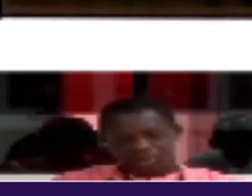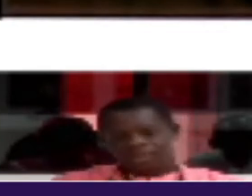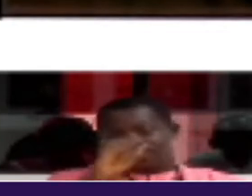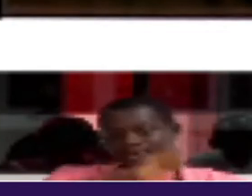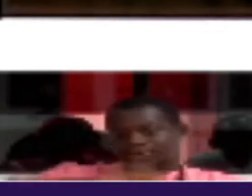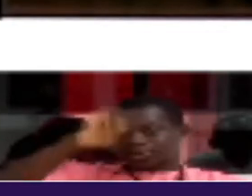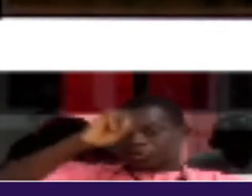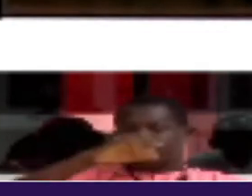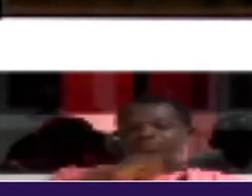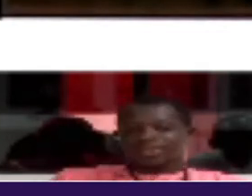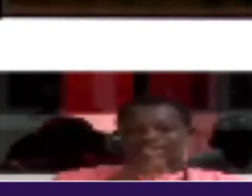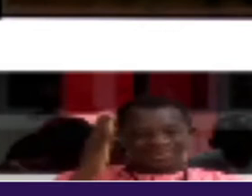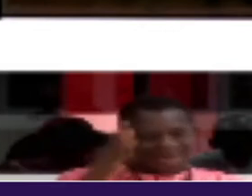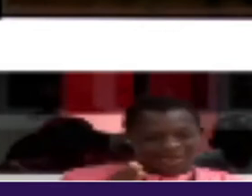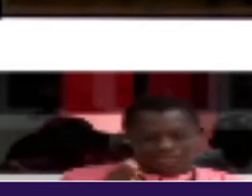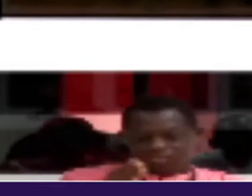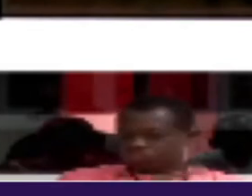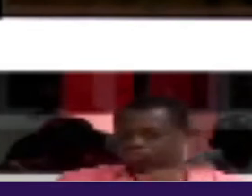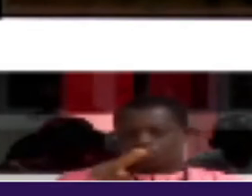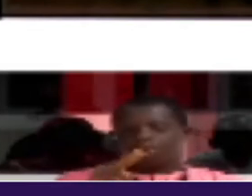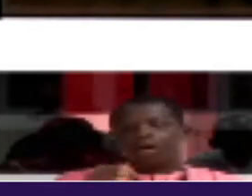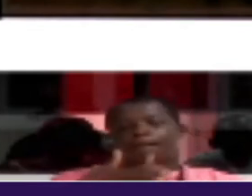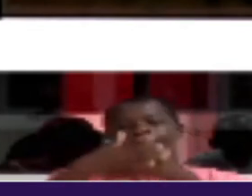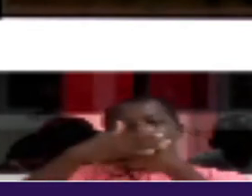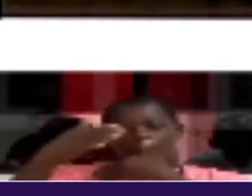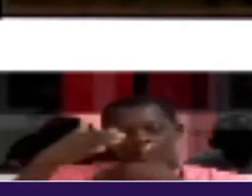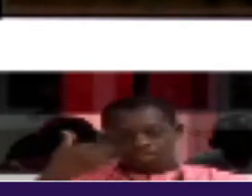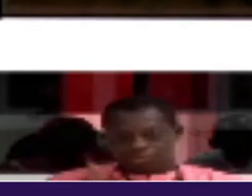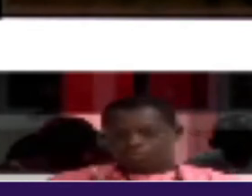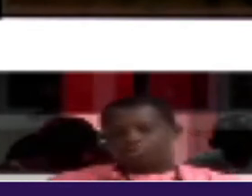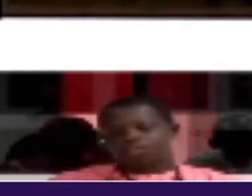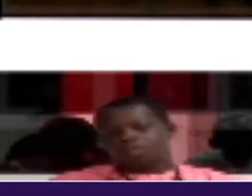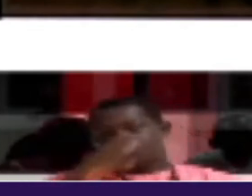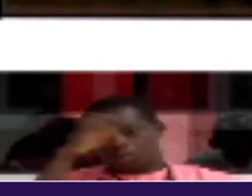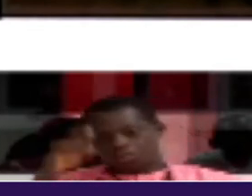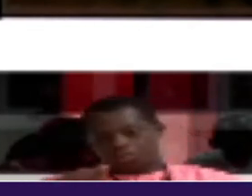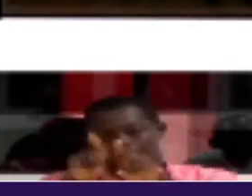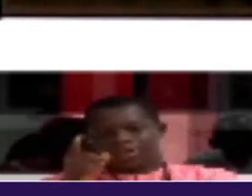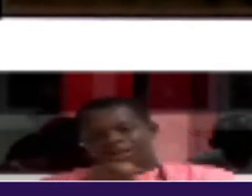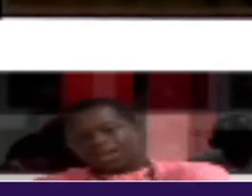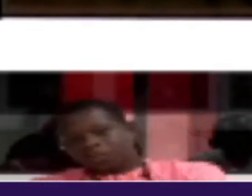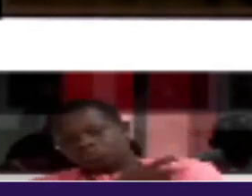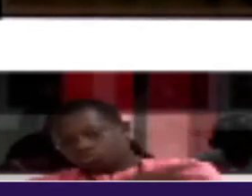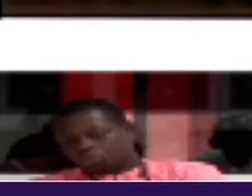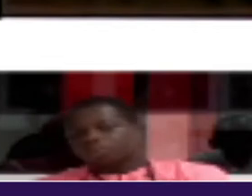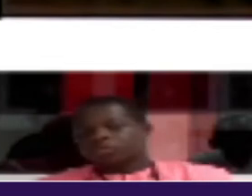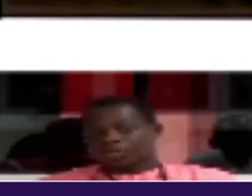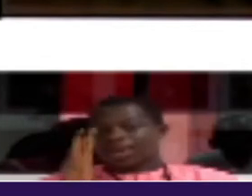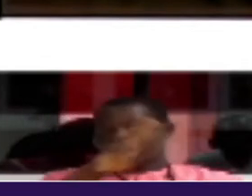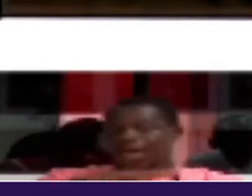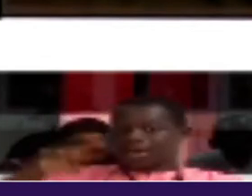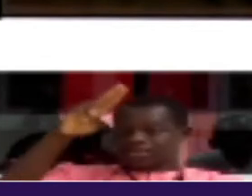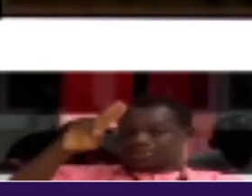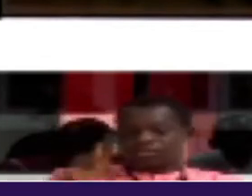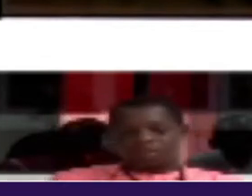senior men directly. The most people I work with is the lance corporal and the corporal. The highest rank I can recall was the sergeant.